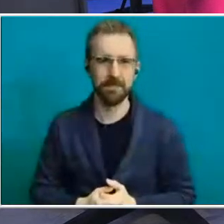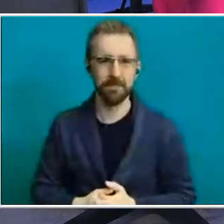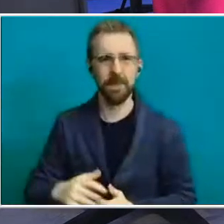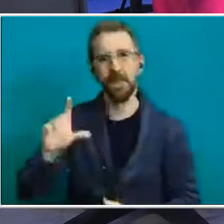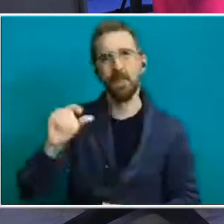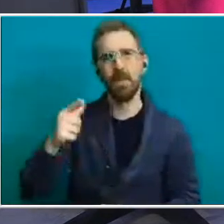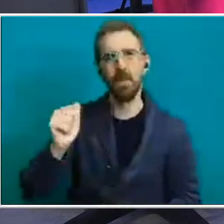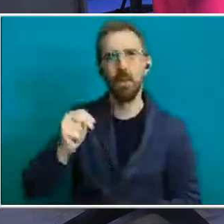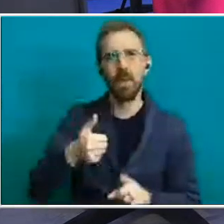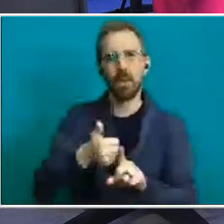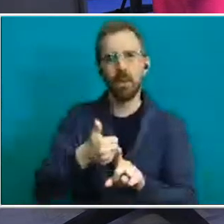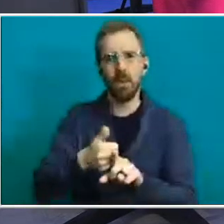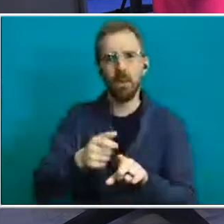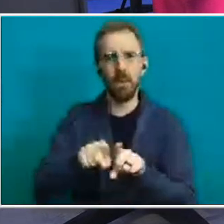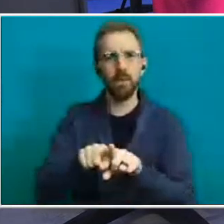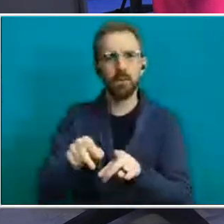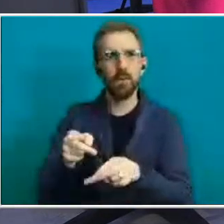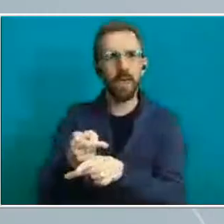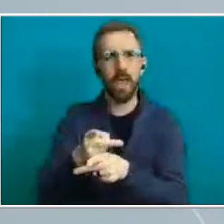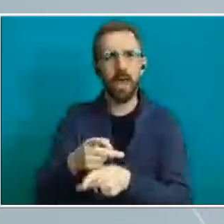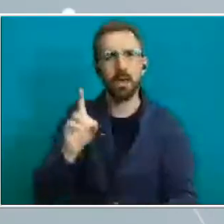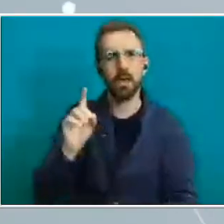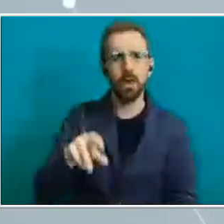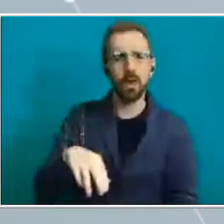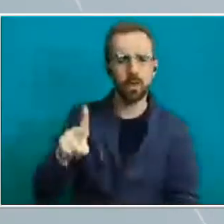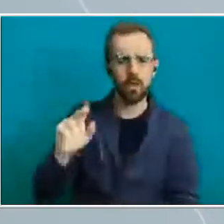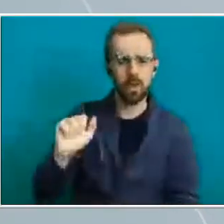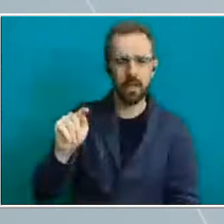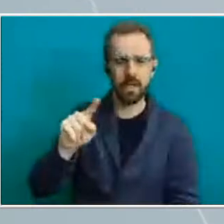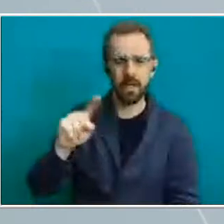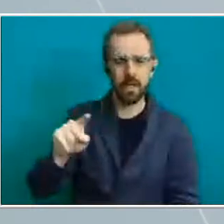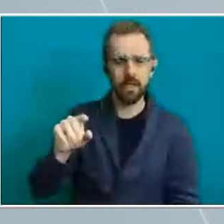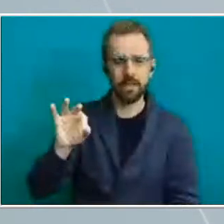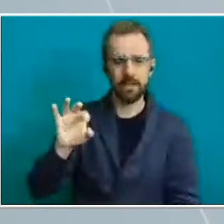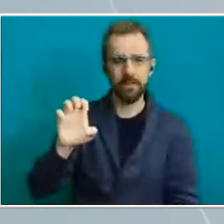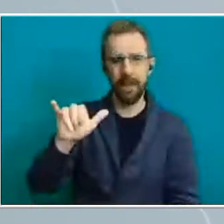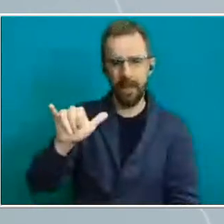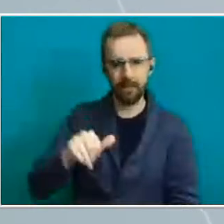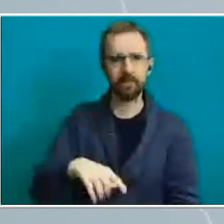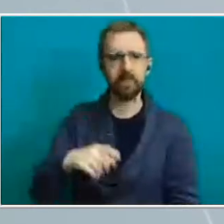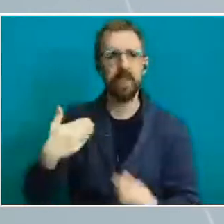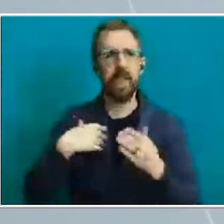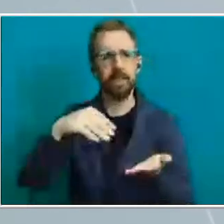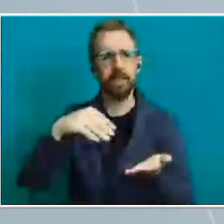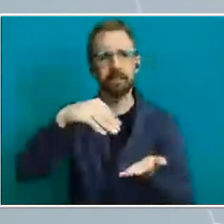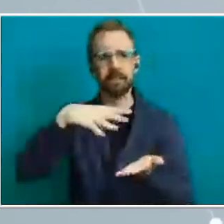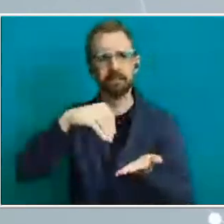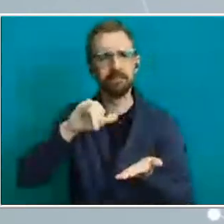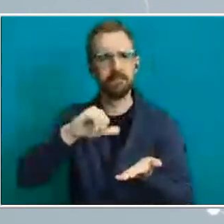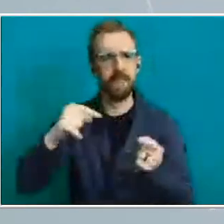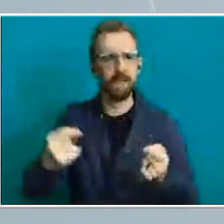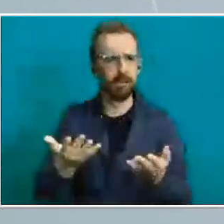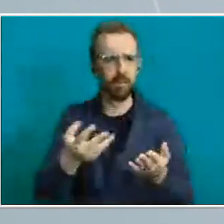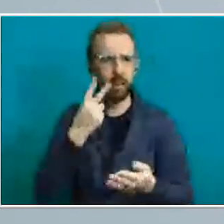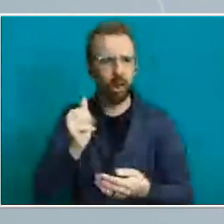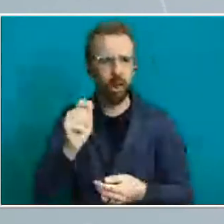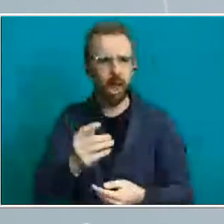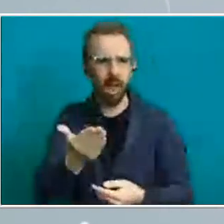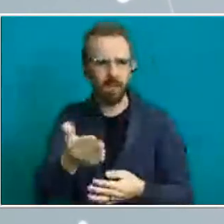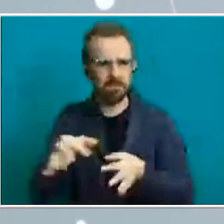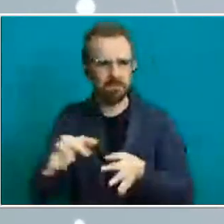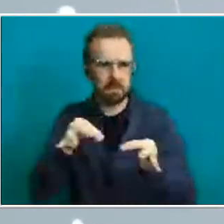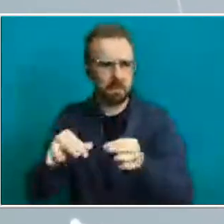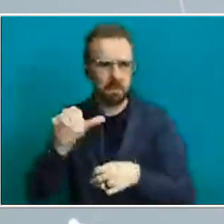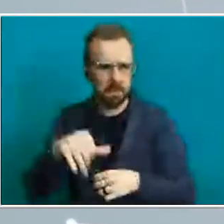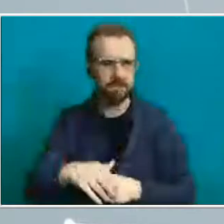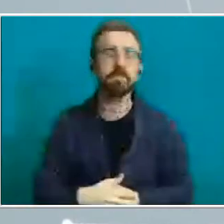care of Dr. Katzfei. Doctor, we have images of Logan's injury. What are we looking at here? Yeah, so here we've got an MRI of